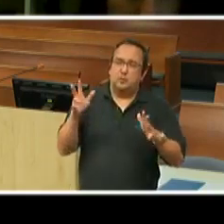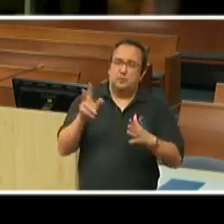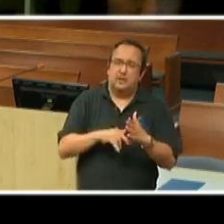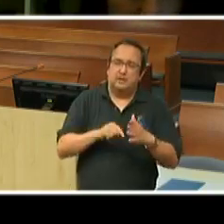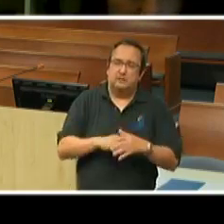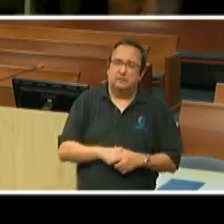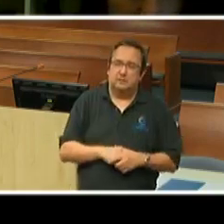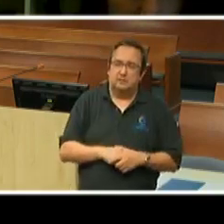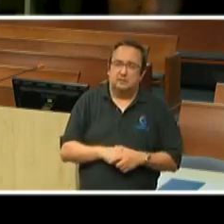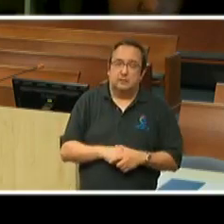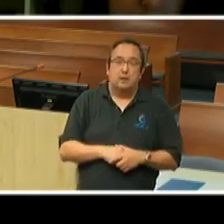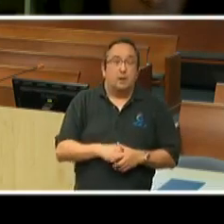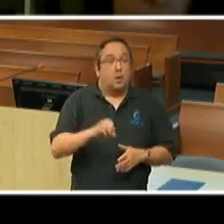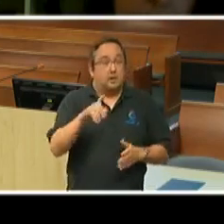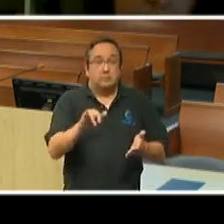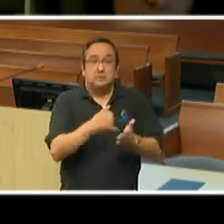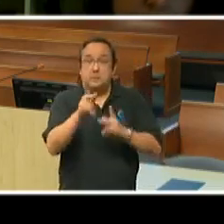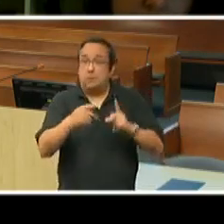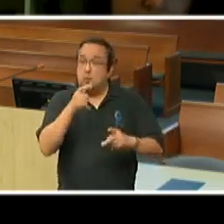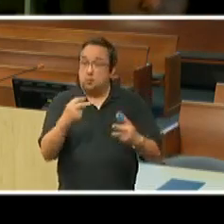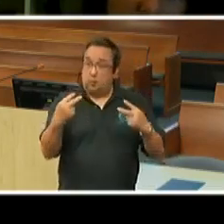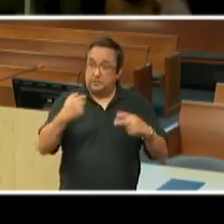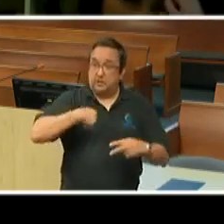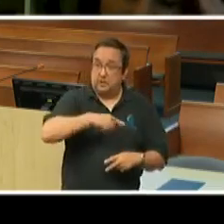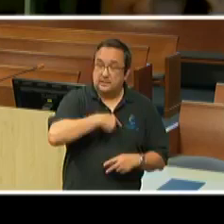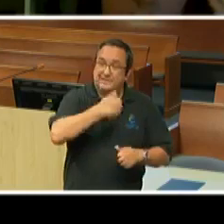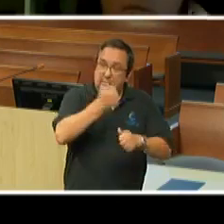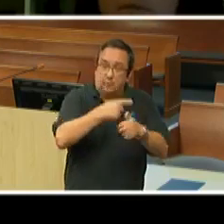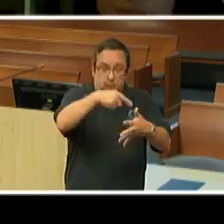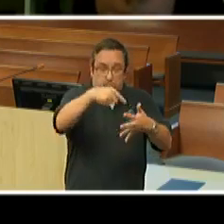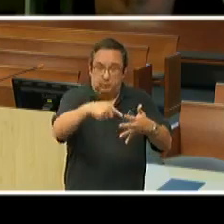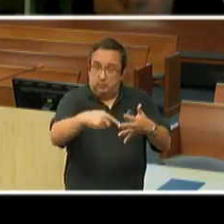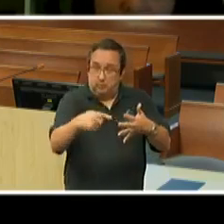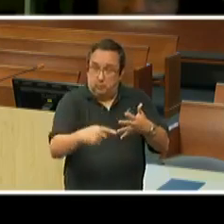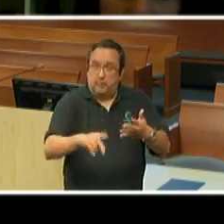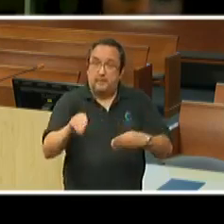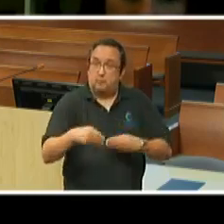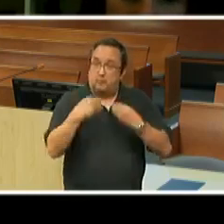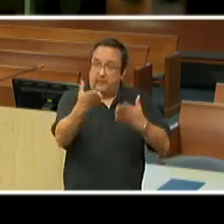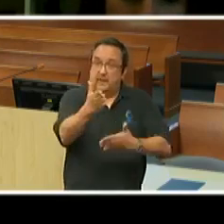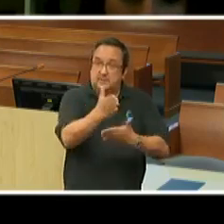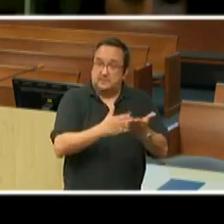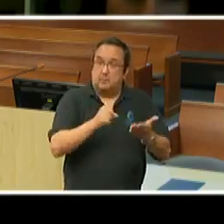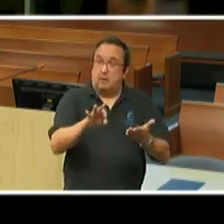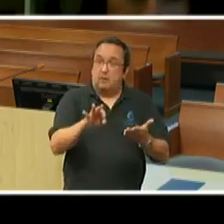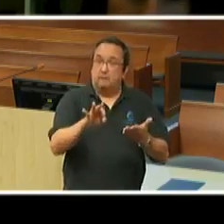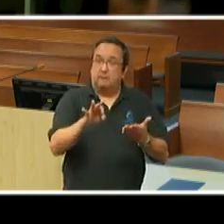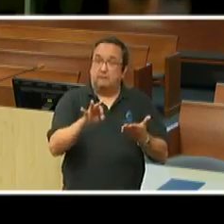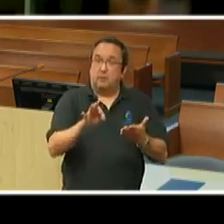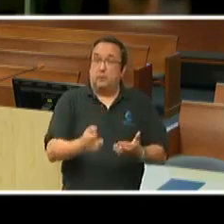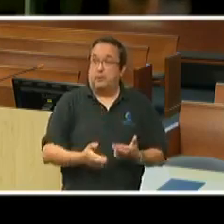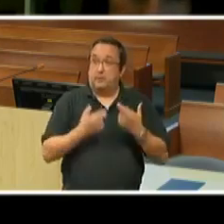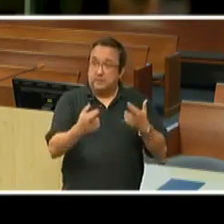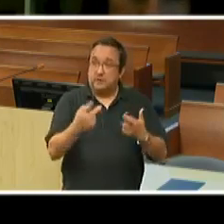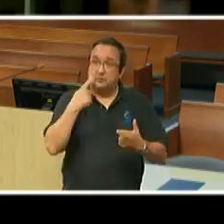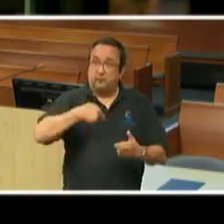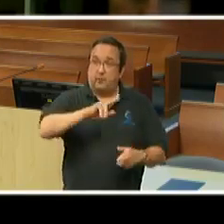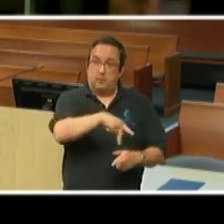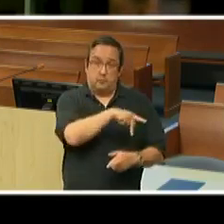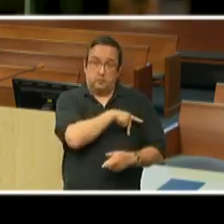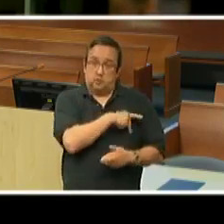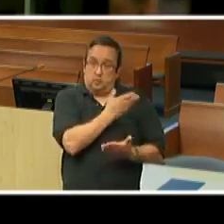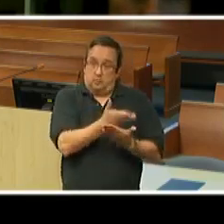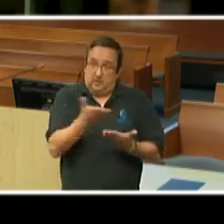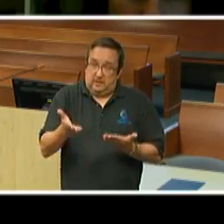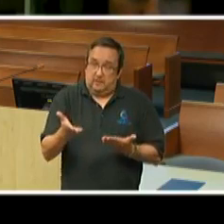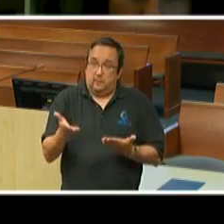Right. Yeah. So, well, just for people watching, then in each one of those, they provide some of the recommendations for personal protective equipment,